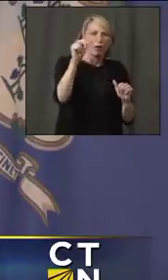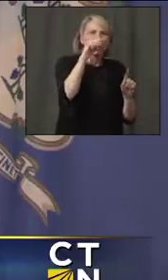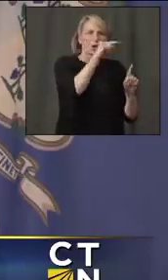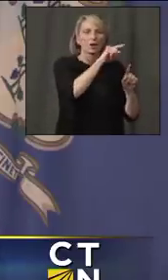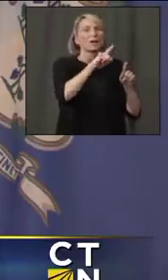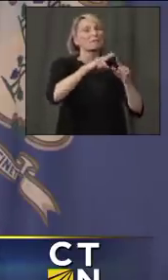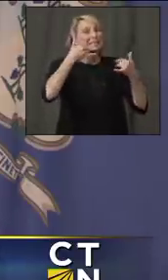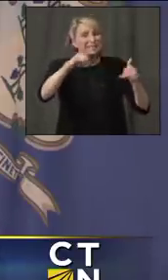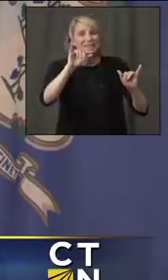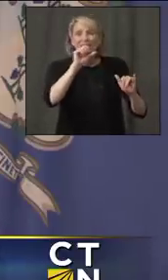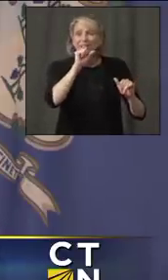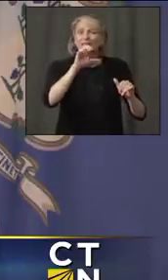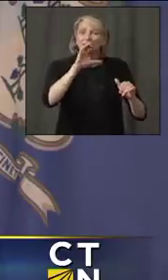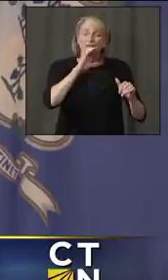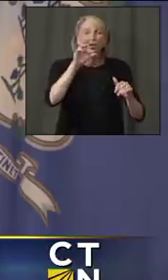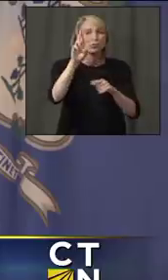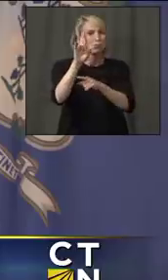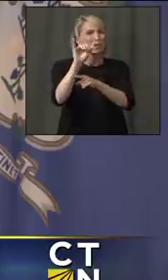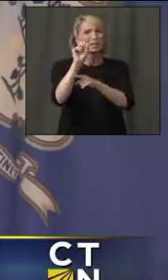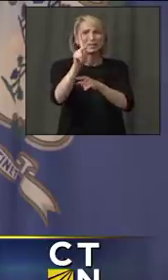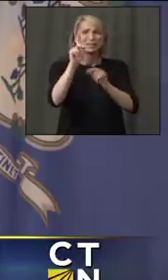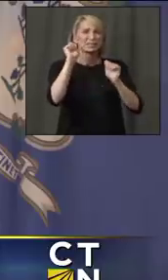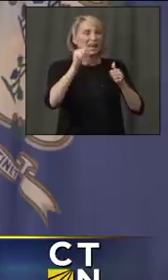So I don't see that changing for the near term.